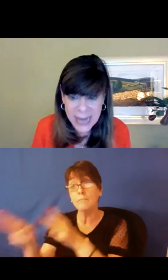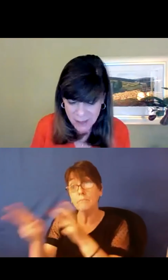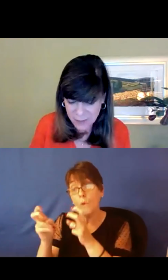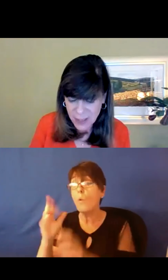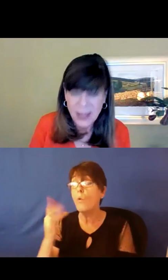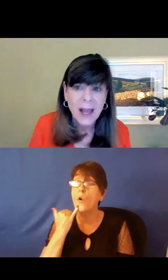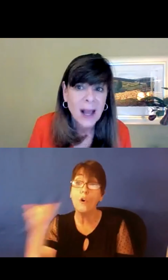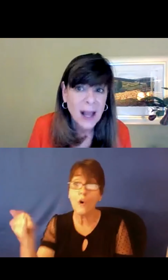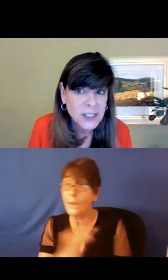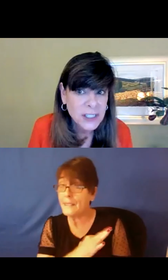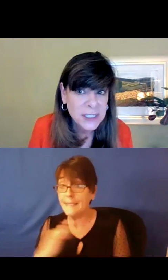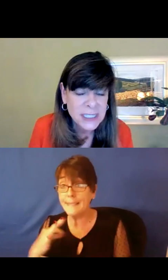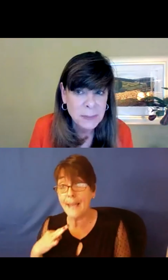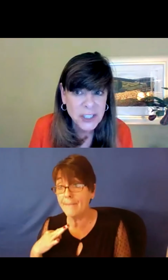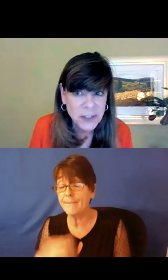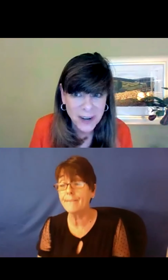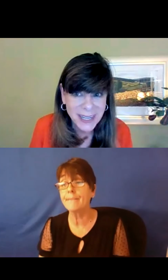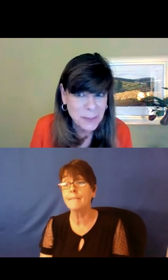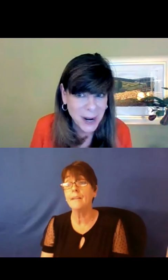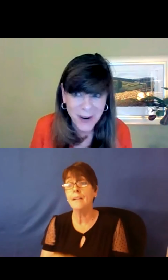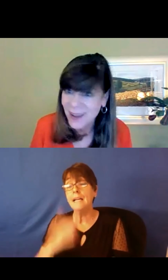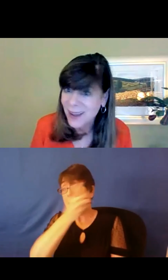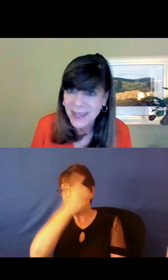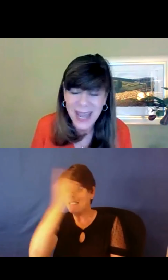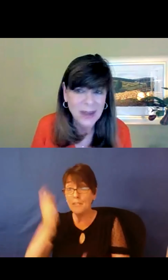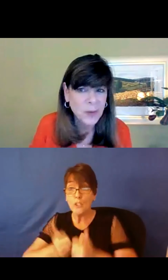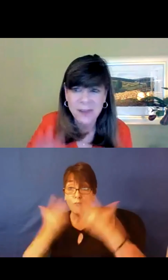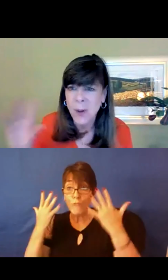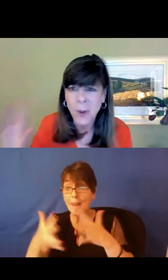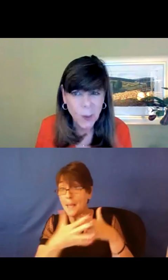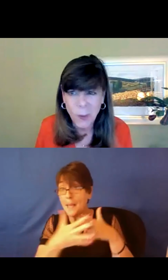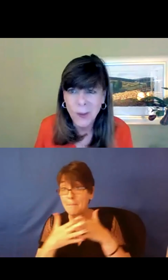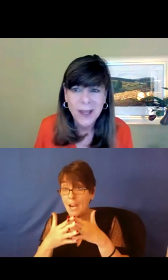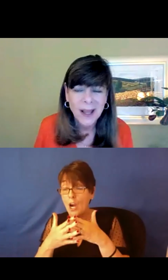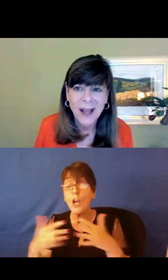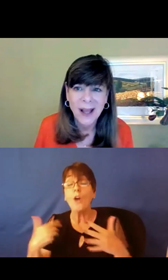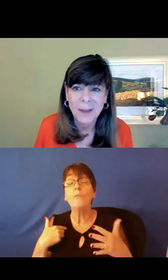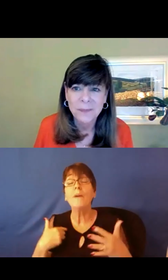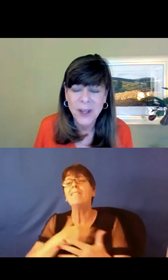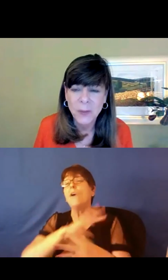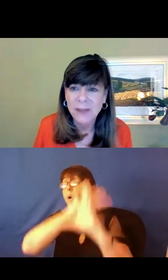call the staff. Dementia Friendly America. Again, we have a whole